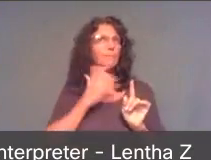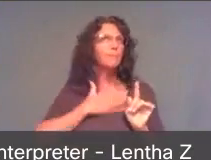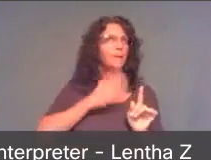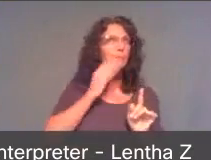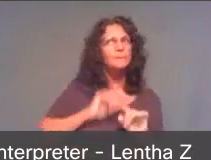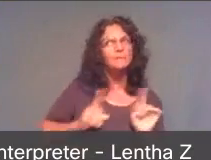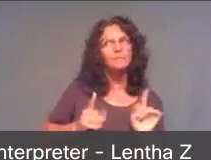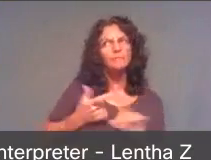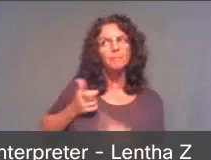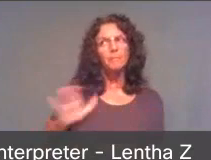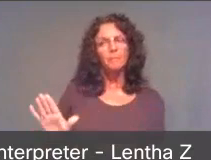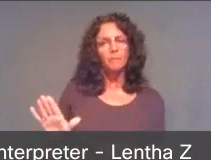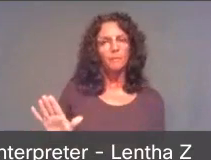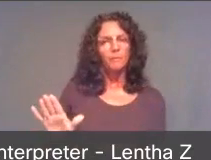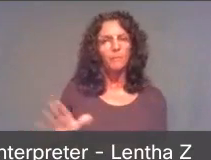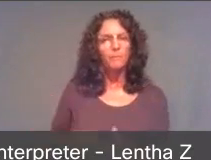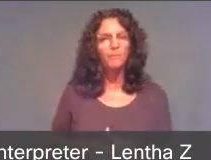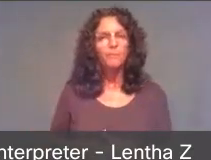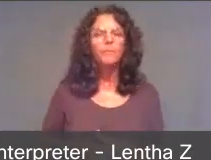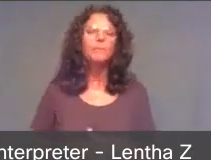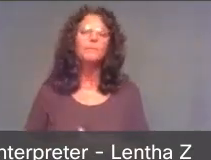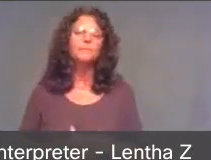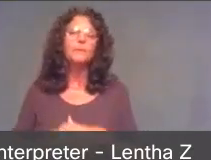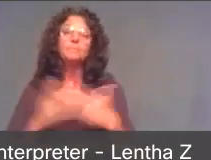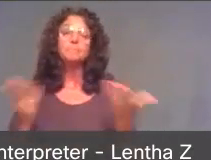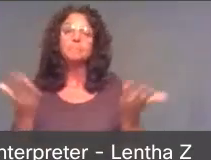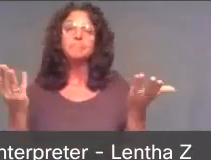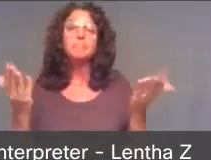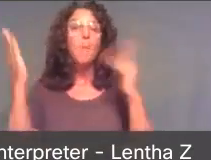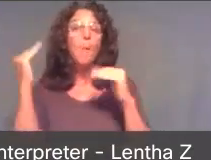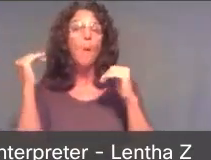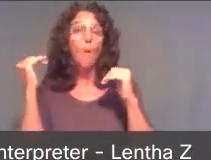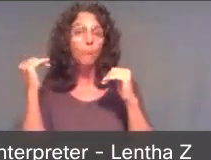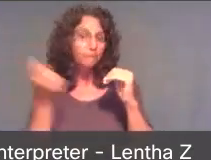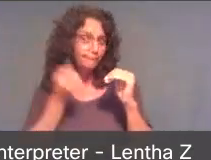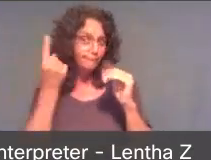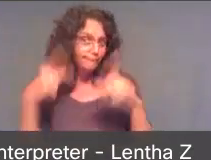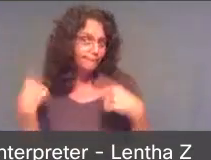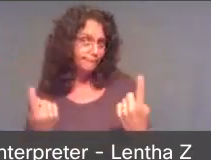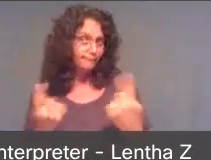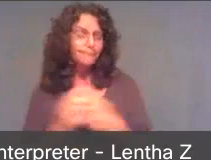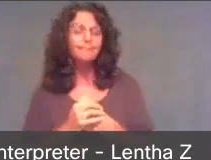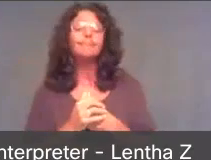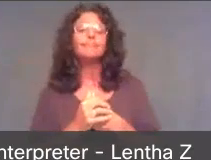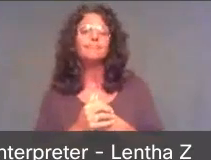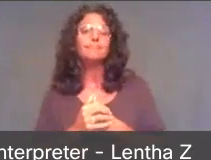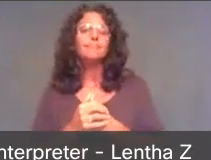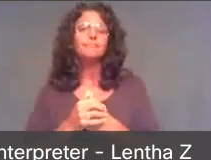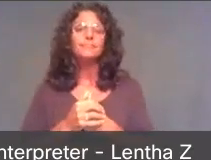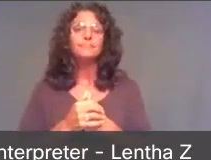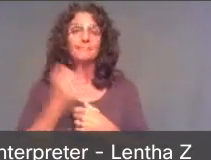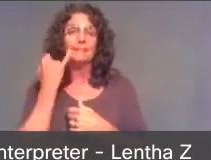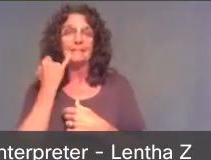experiences. So hopefully so far we're all good. It's all making sense. Like I said, you know, stop me if